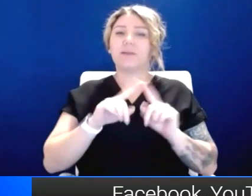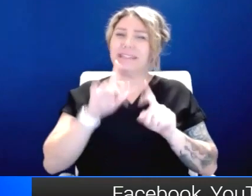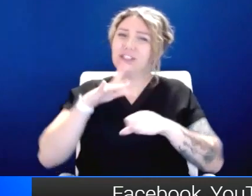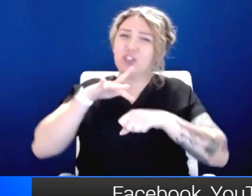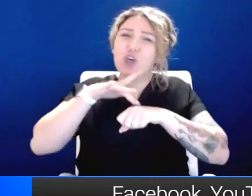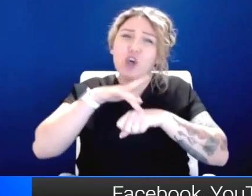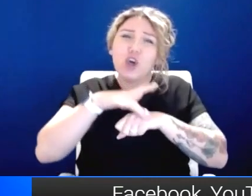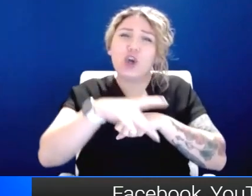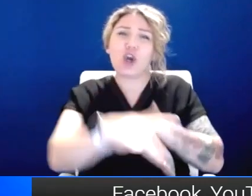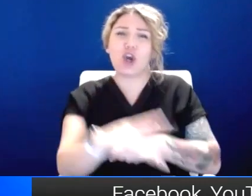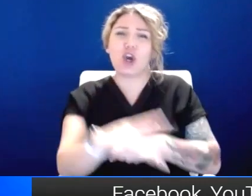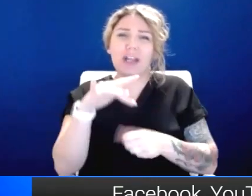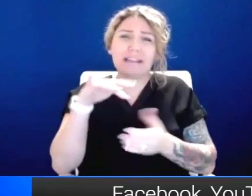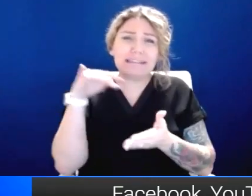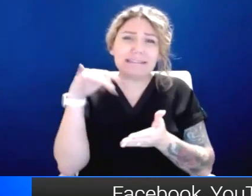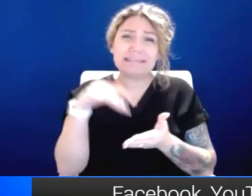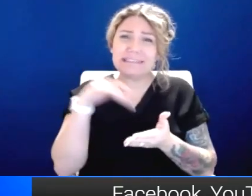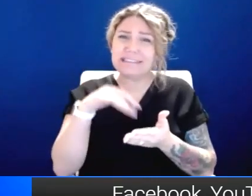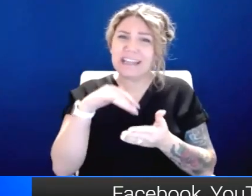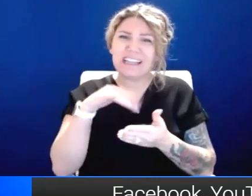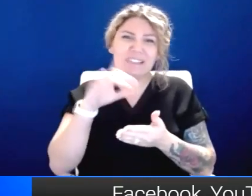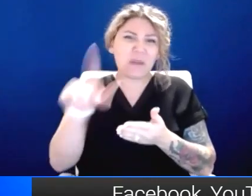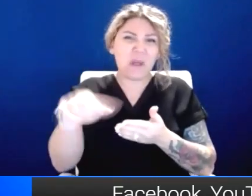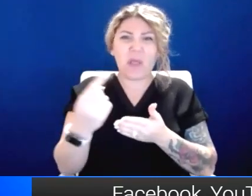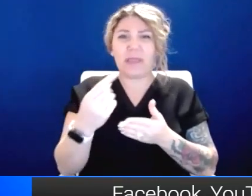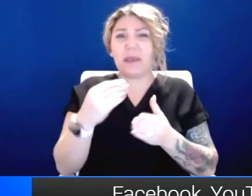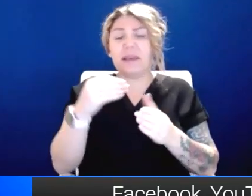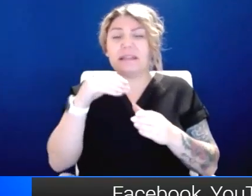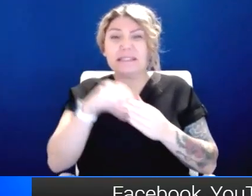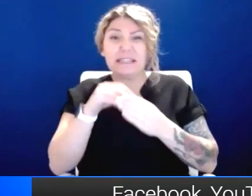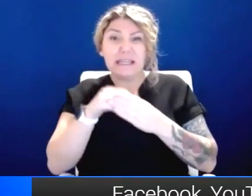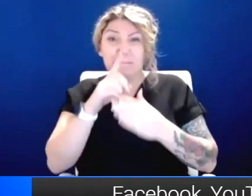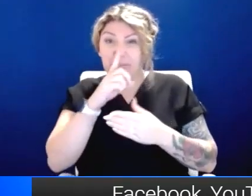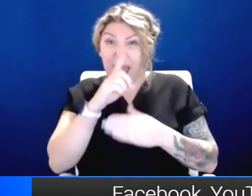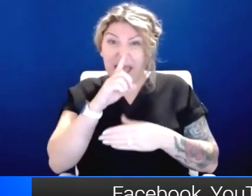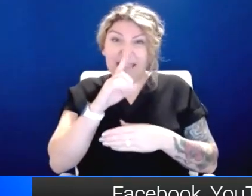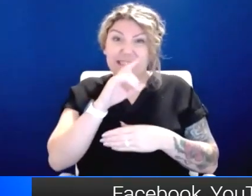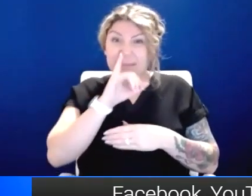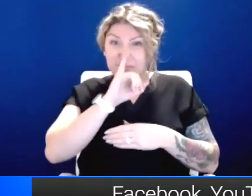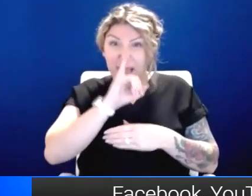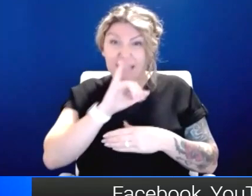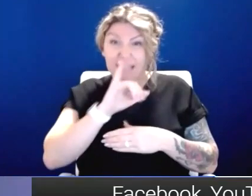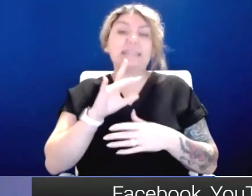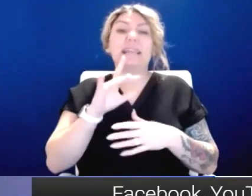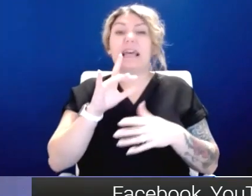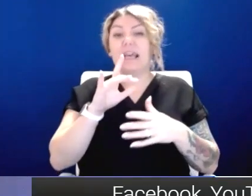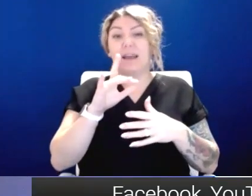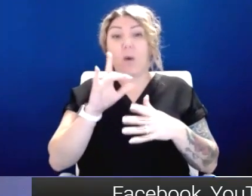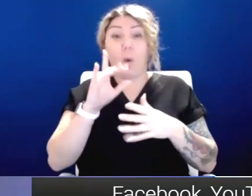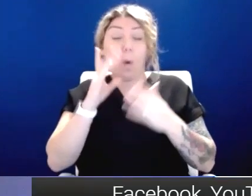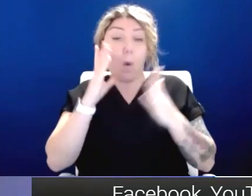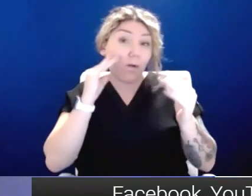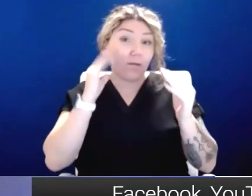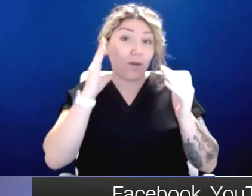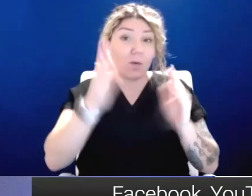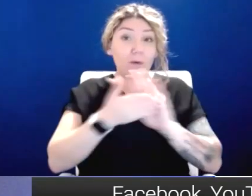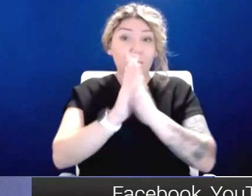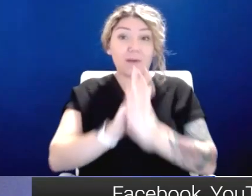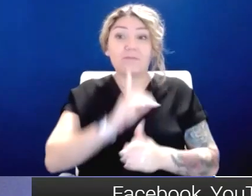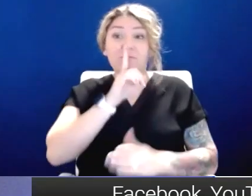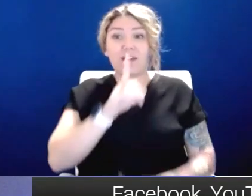initial studies have only been in mice, but hopefully someday that may actually become a reality. All right, and tell us about the Llama